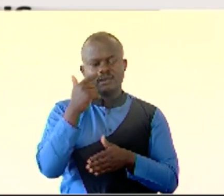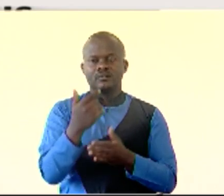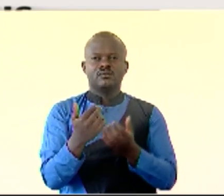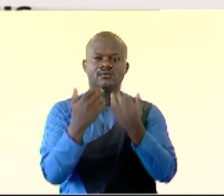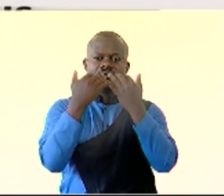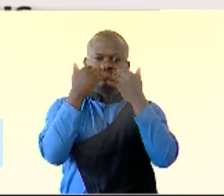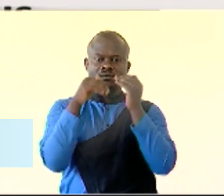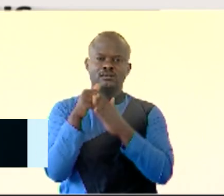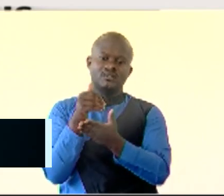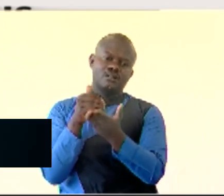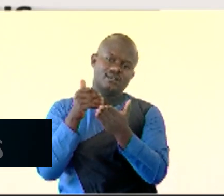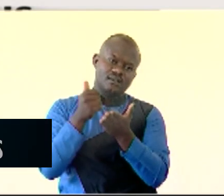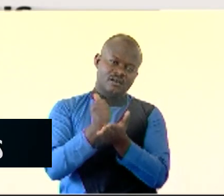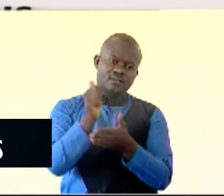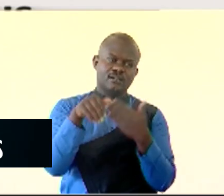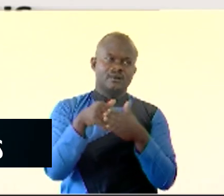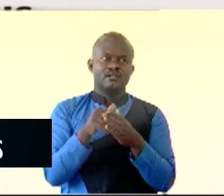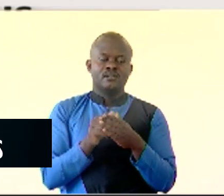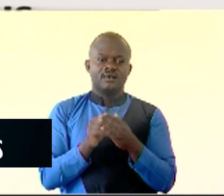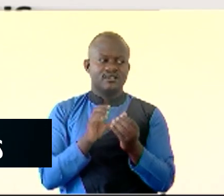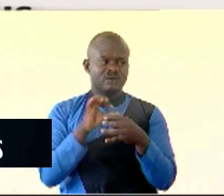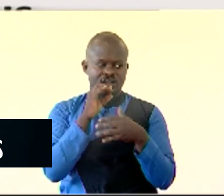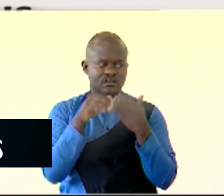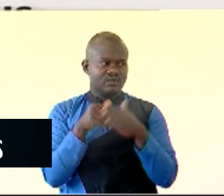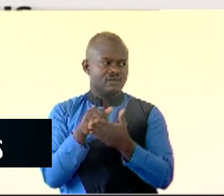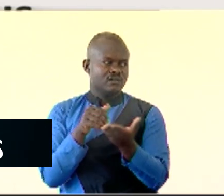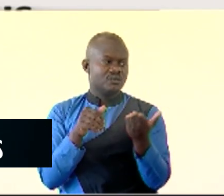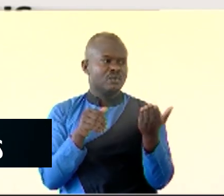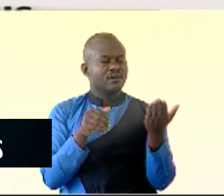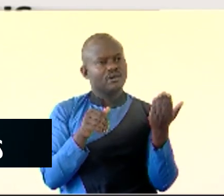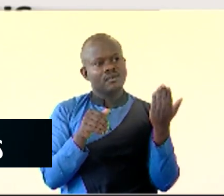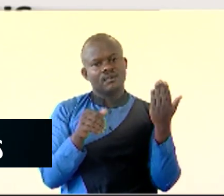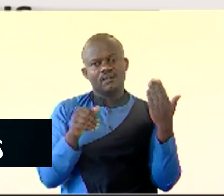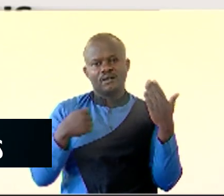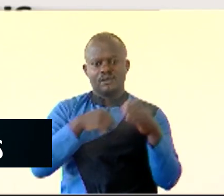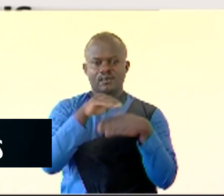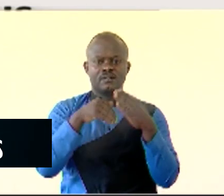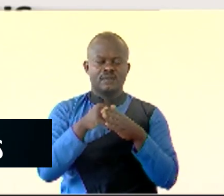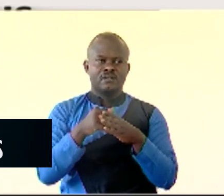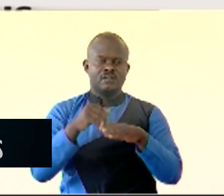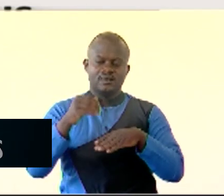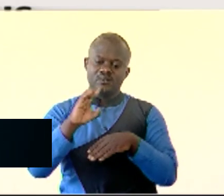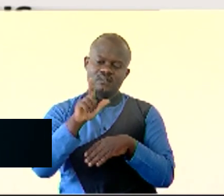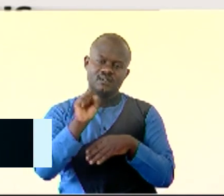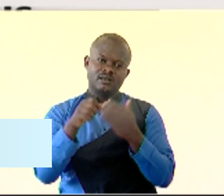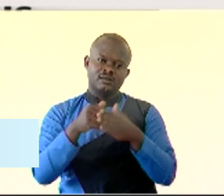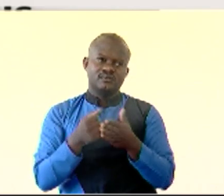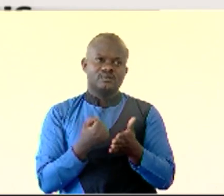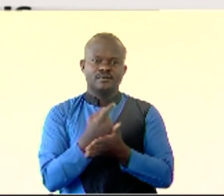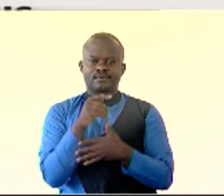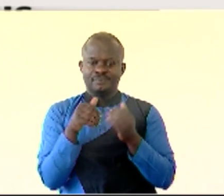passages leads to the lungs are lined with cells that produce sticky